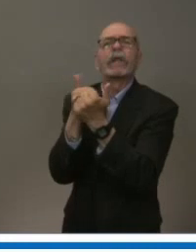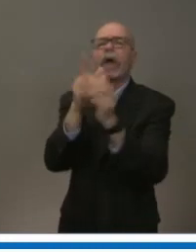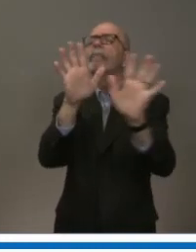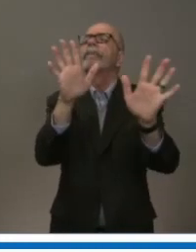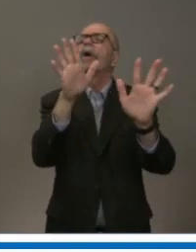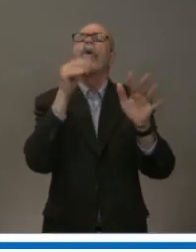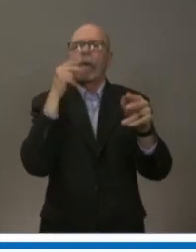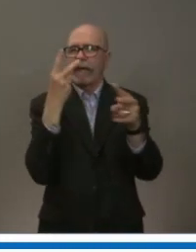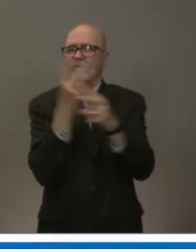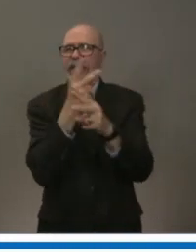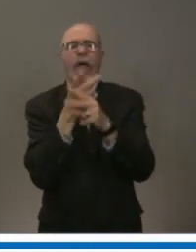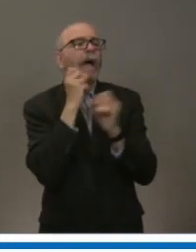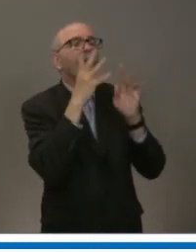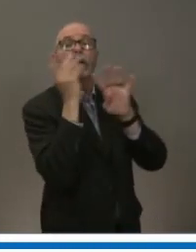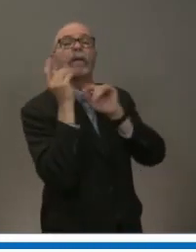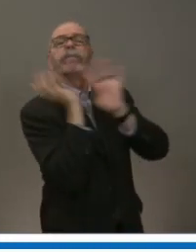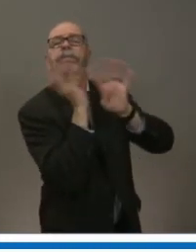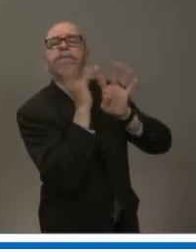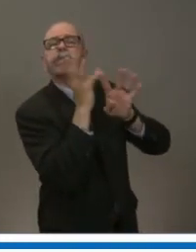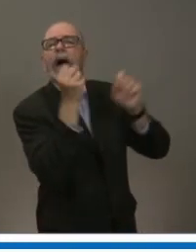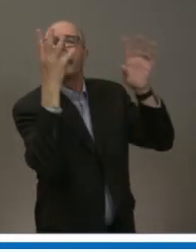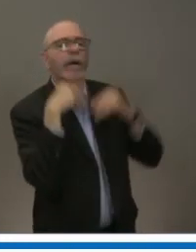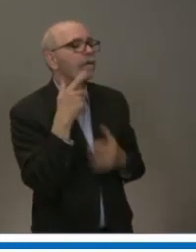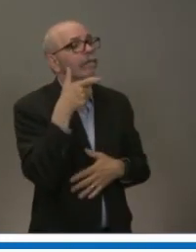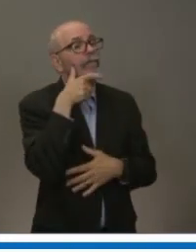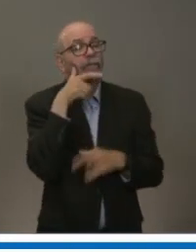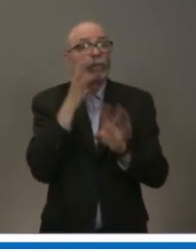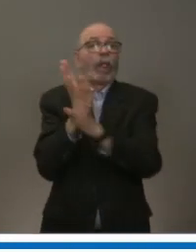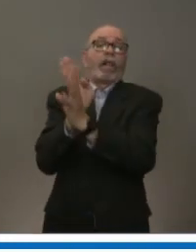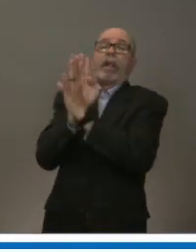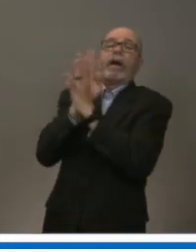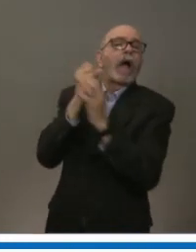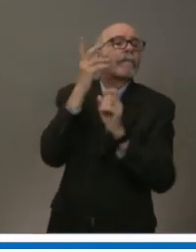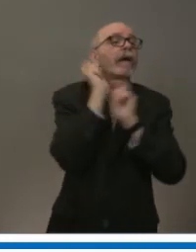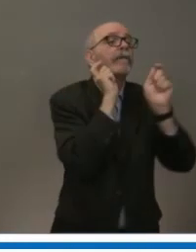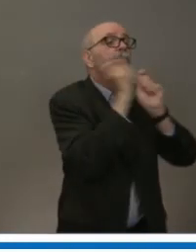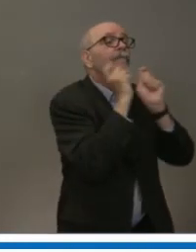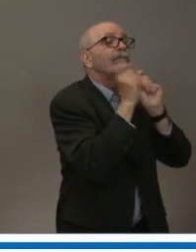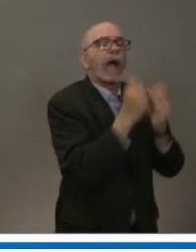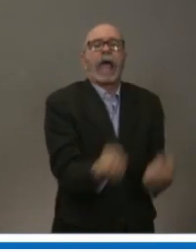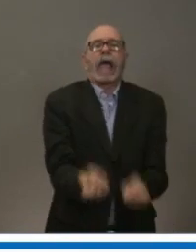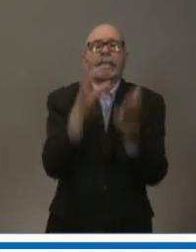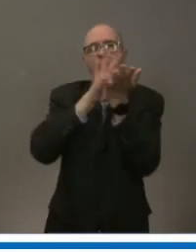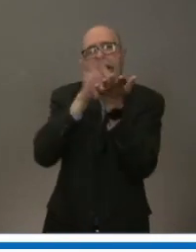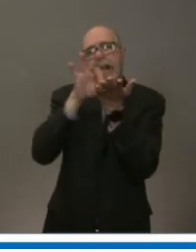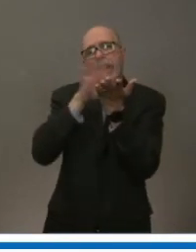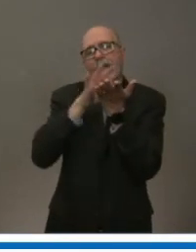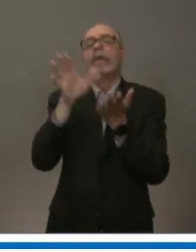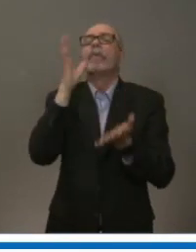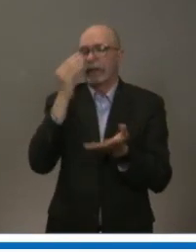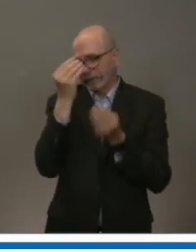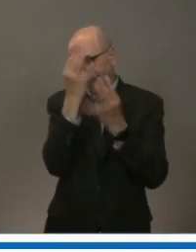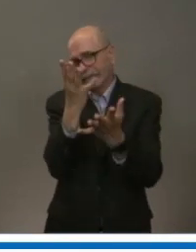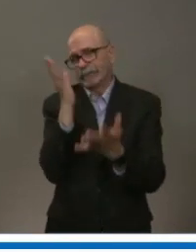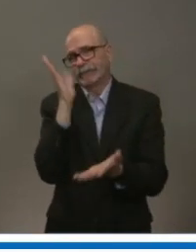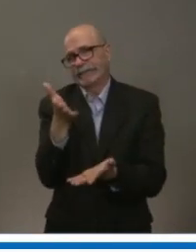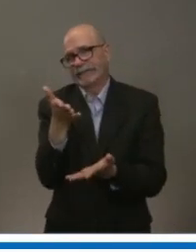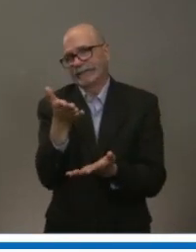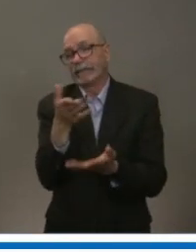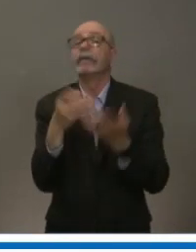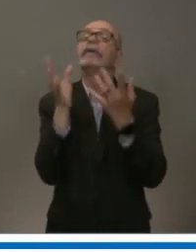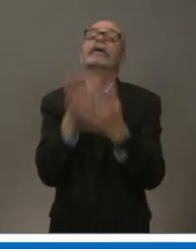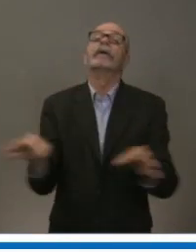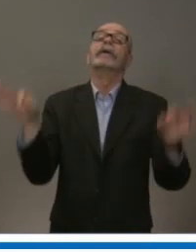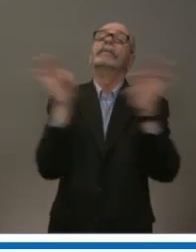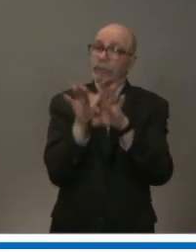and we'll support that as best we can. But our primary priority is to test Nova Scotians